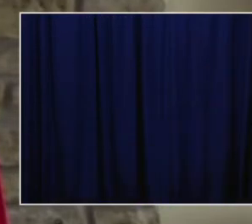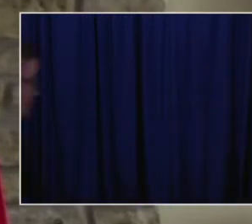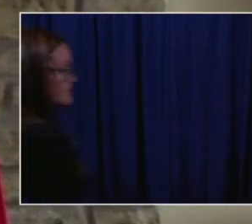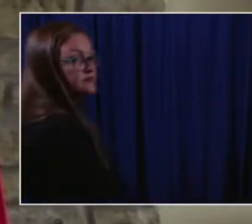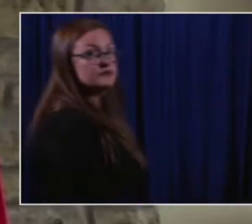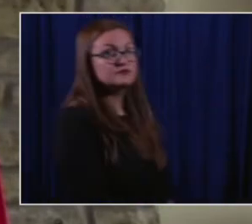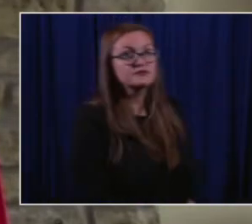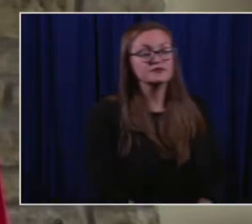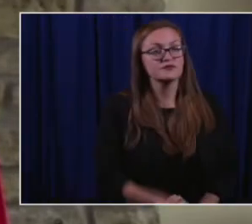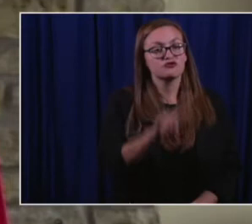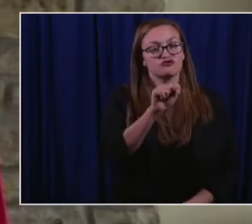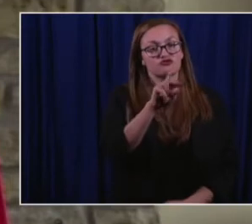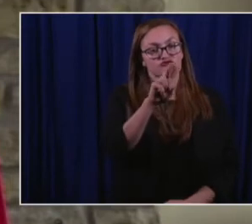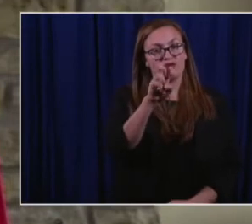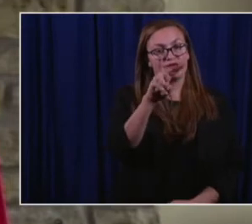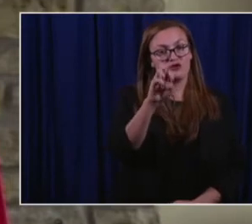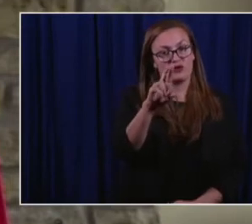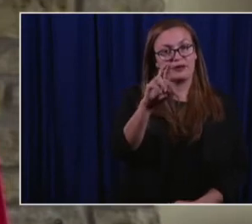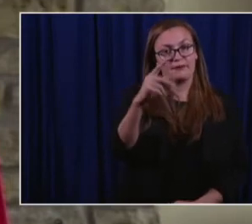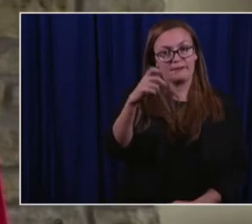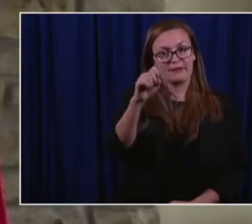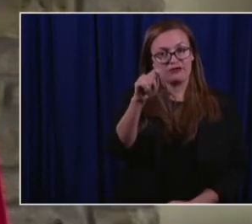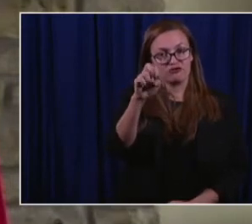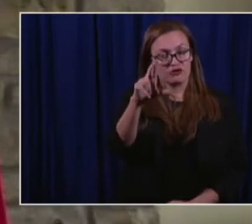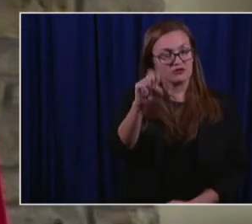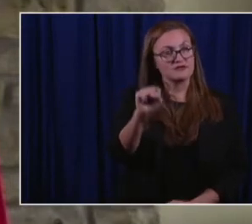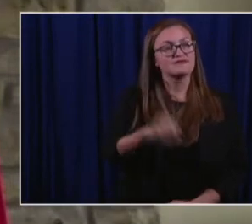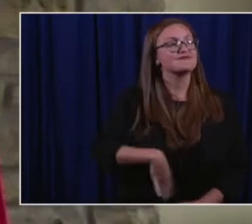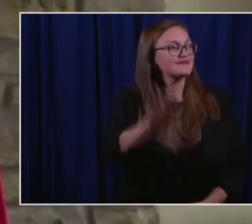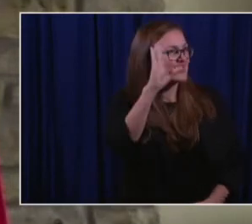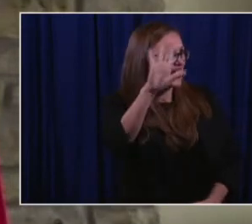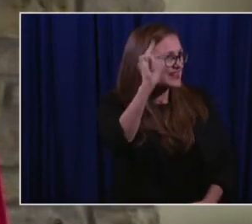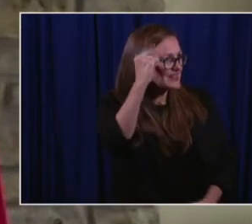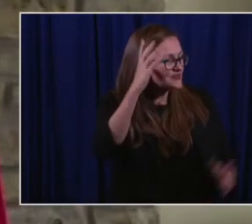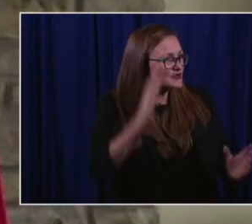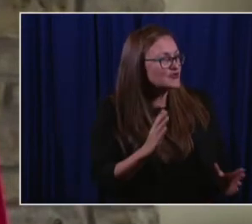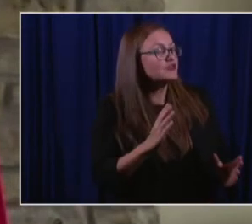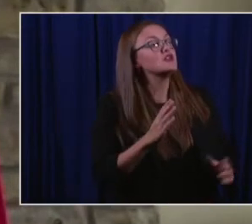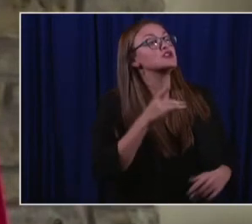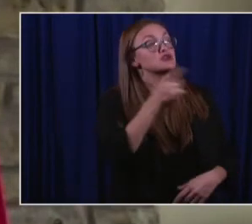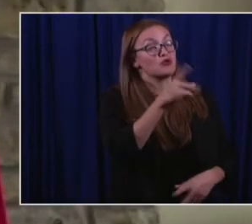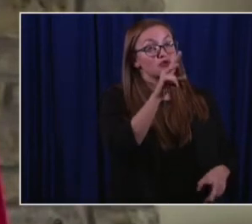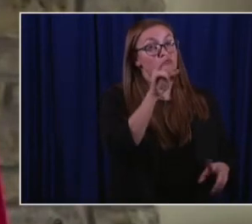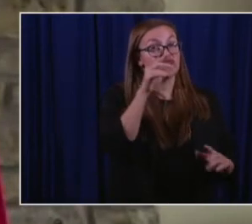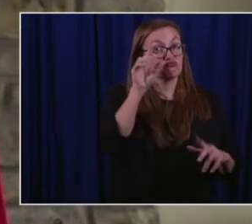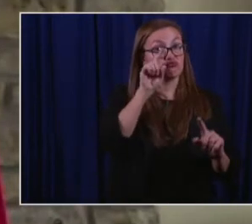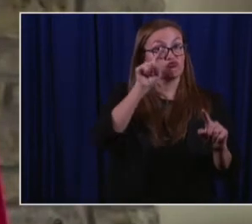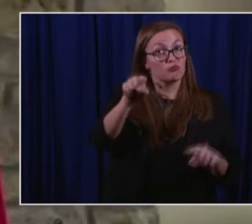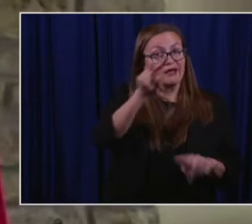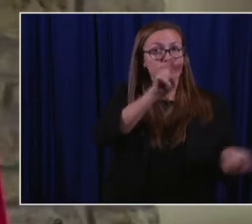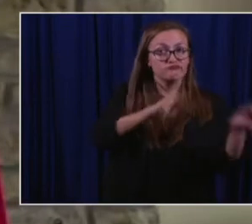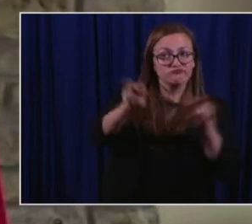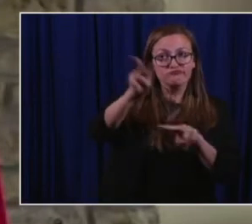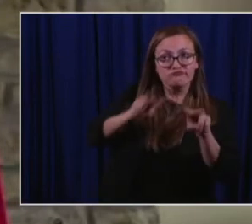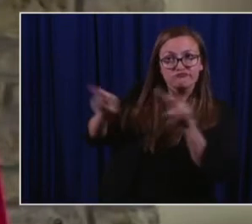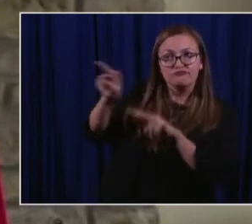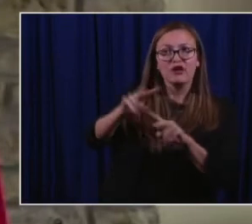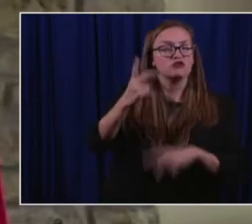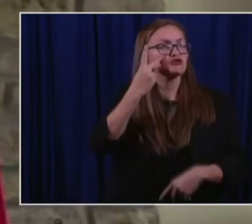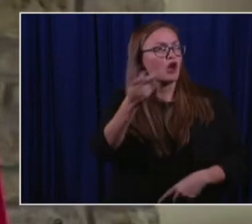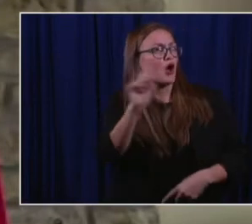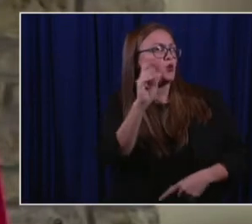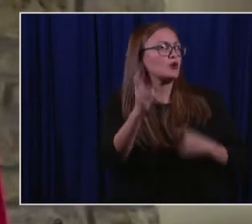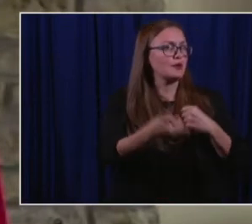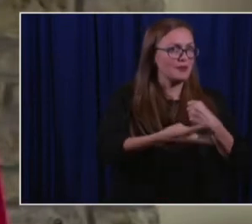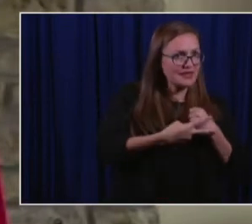in Cincinnati. Hi, Governor. After your tour of the RSS vaccine site and learning how